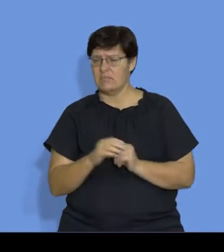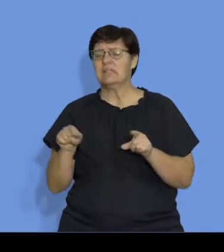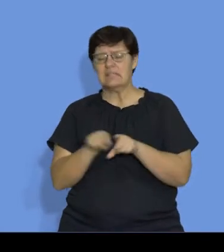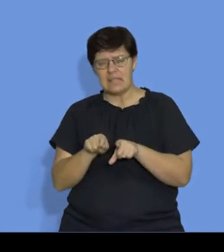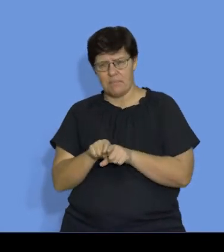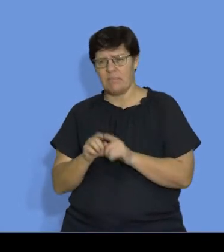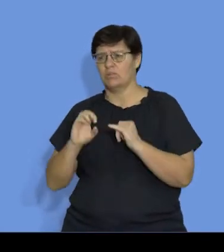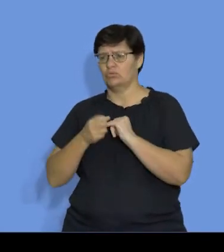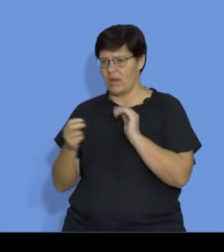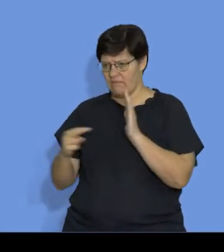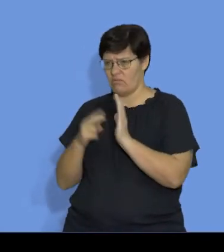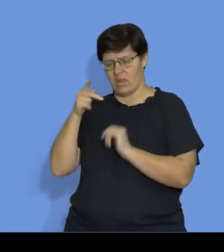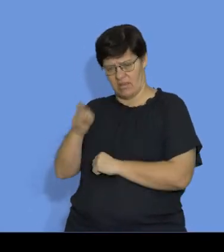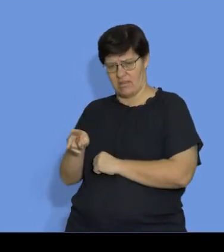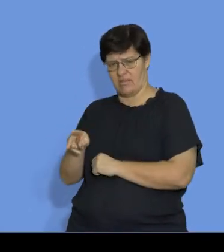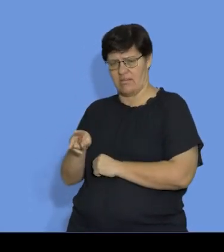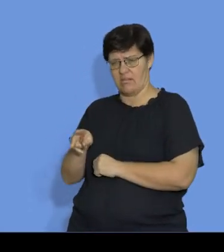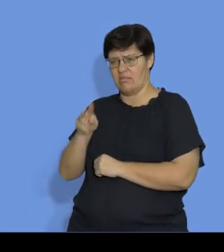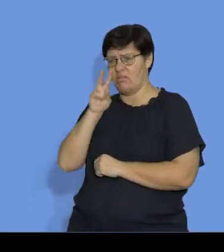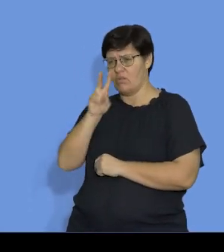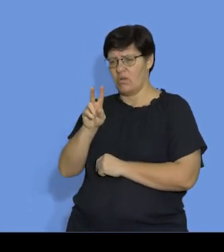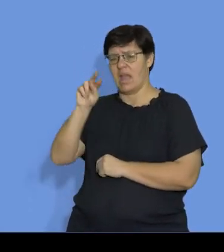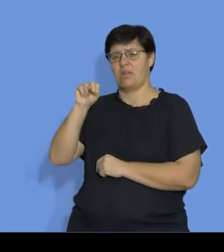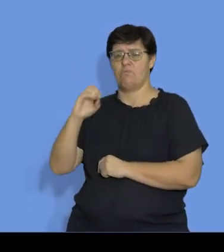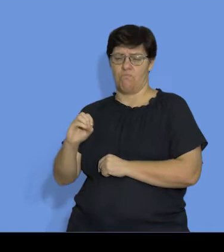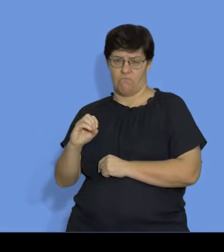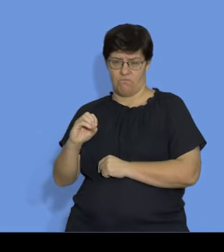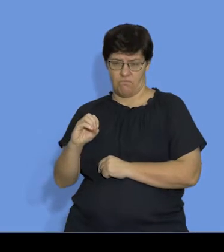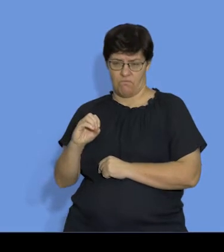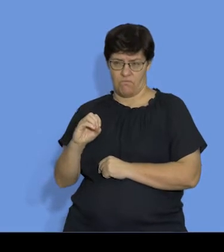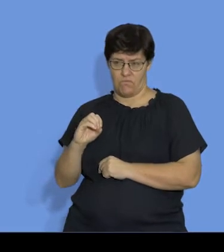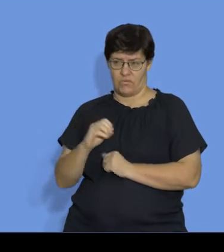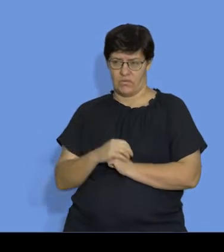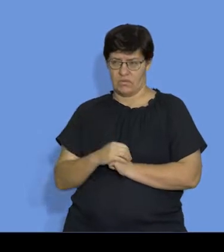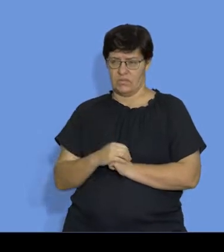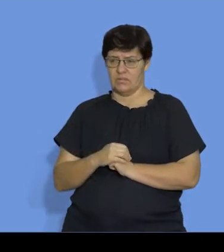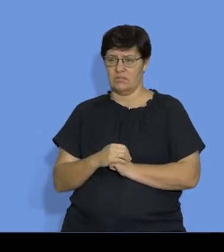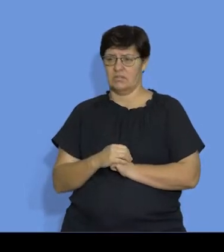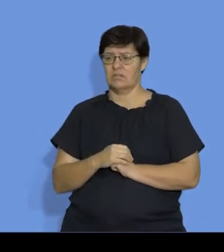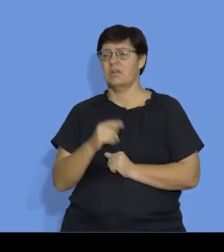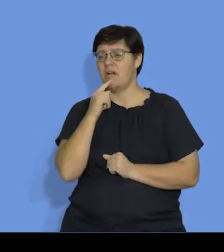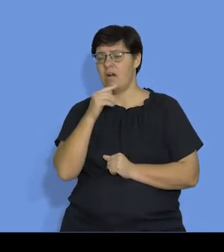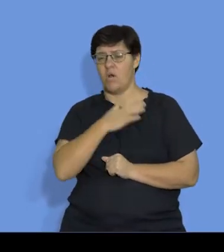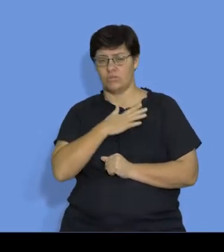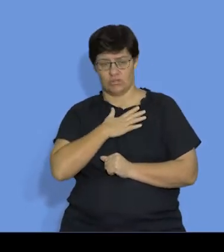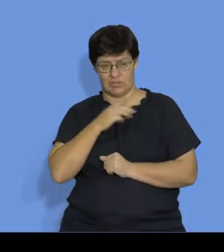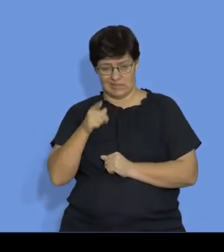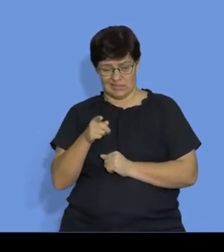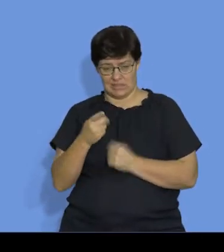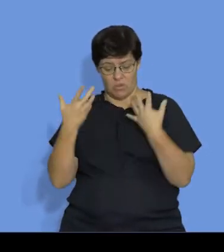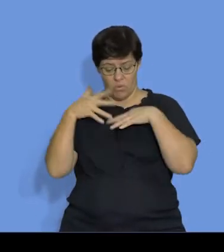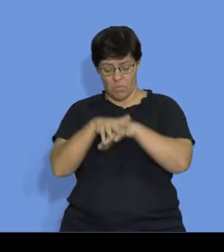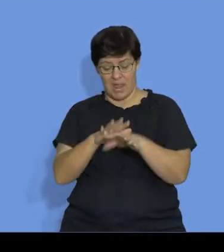try and verify that by looking at nitric oxide, which is a nitrogen monoxide. Oxygen in its combined